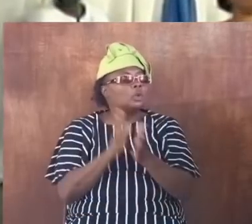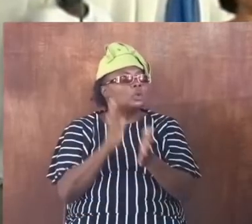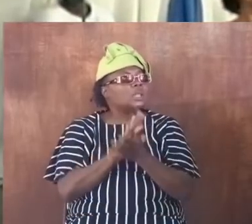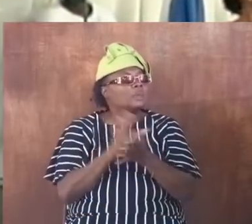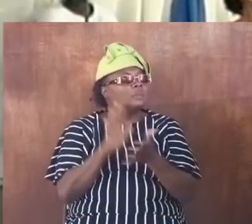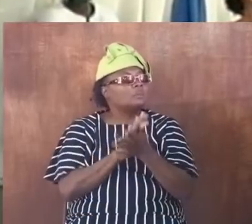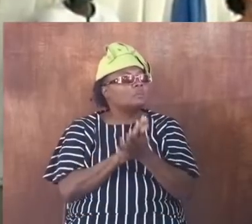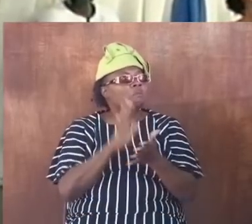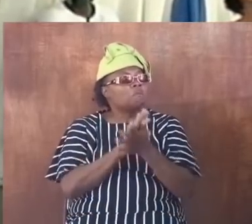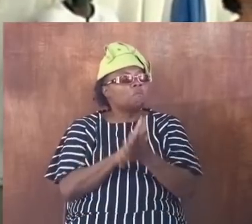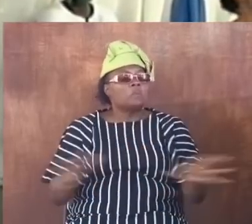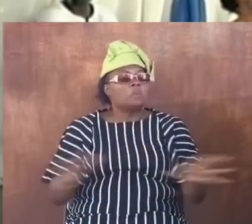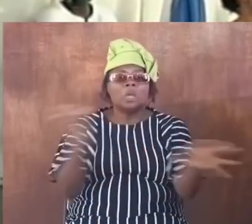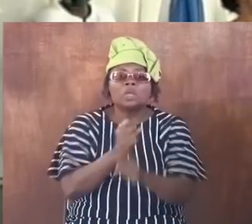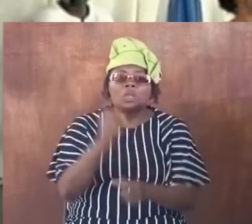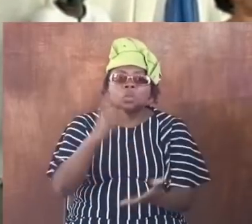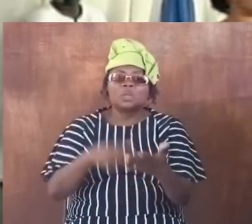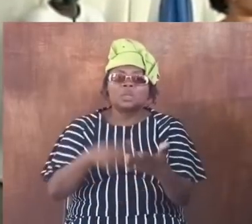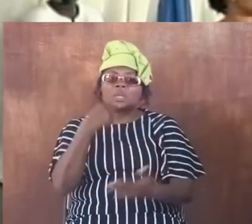You're not getting what I'm saying.